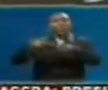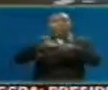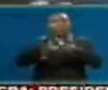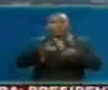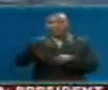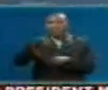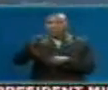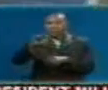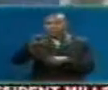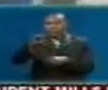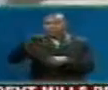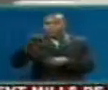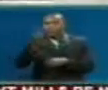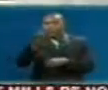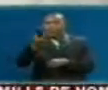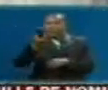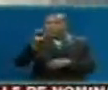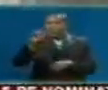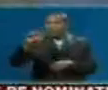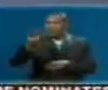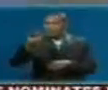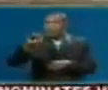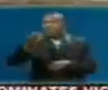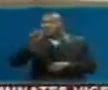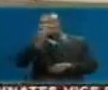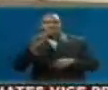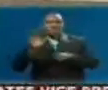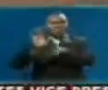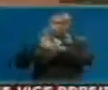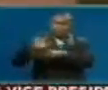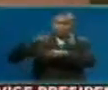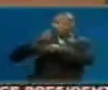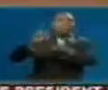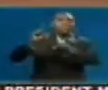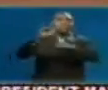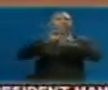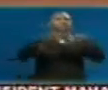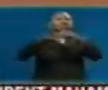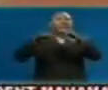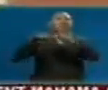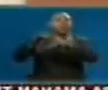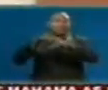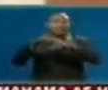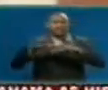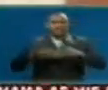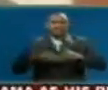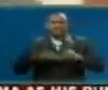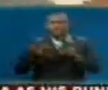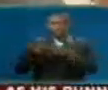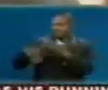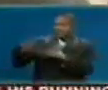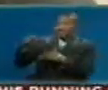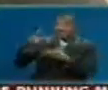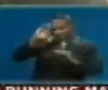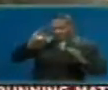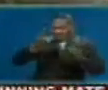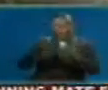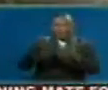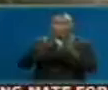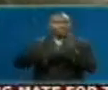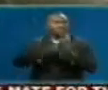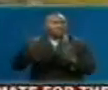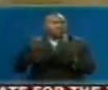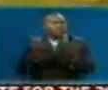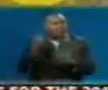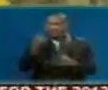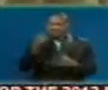churches, latex foam, and some other private business concerns. The initial manufacturing lines to be developed will concentrate